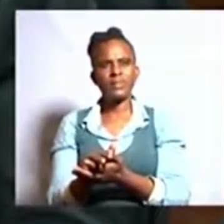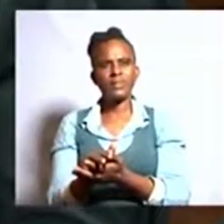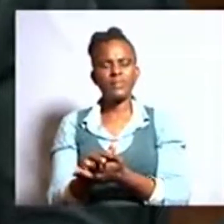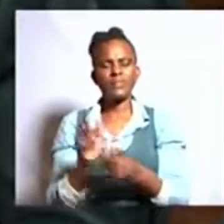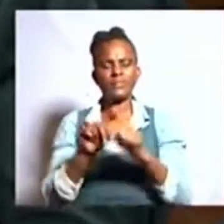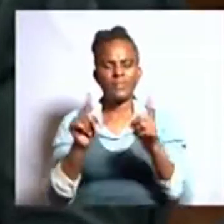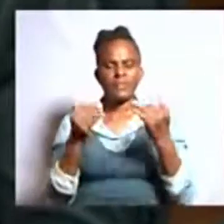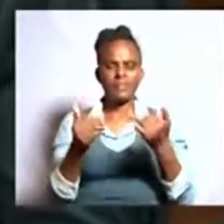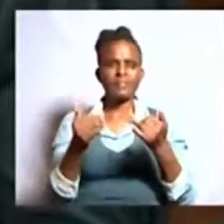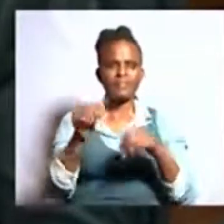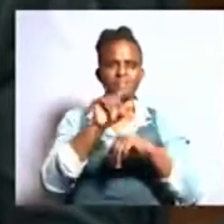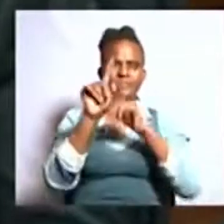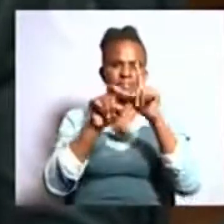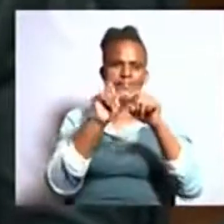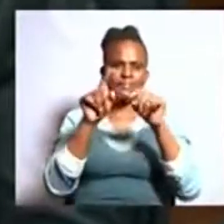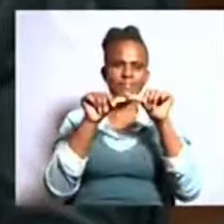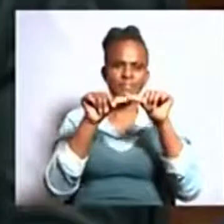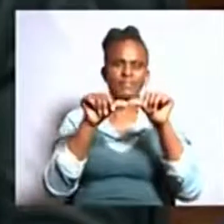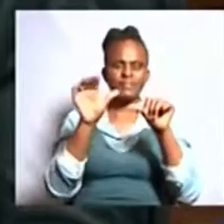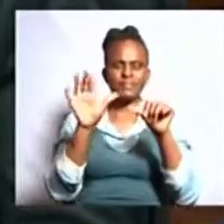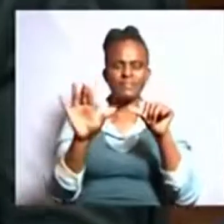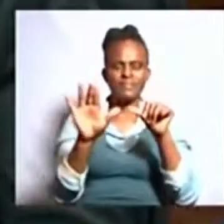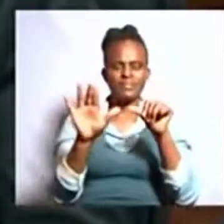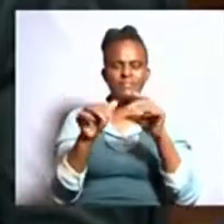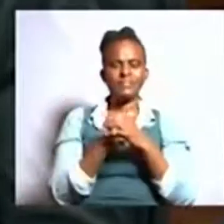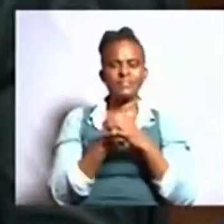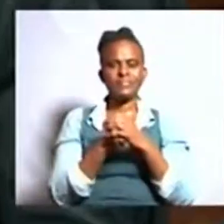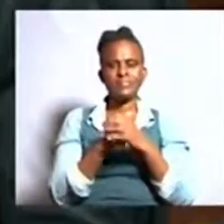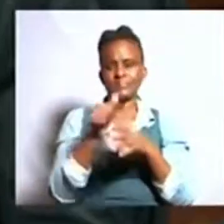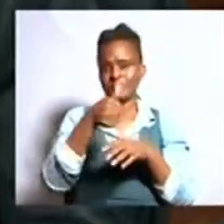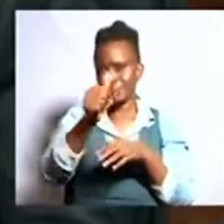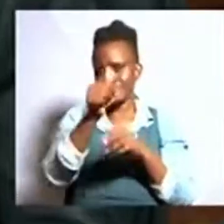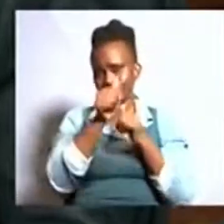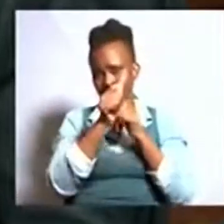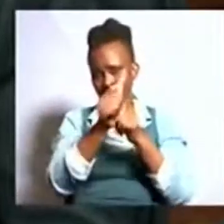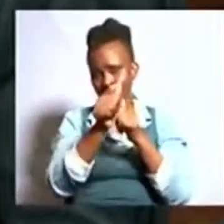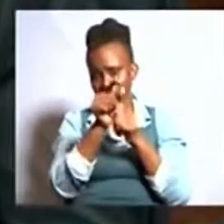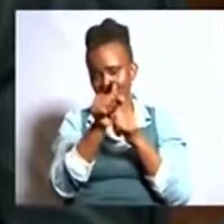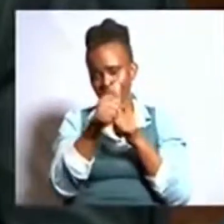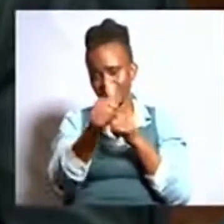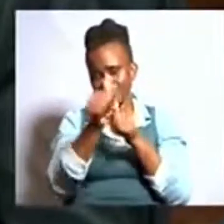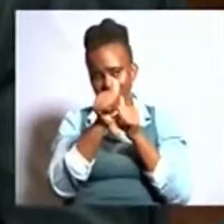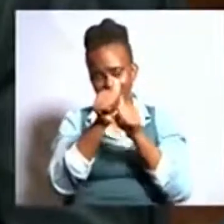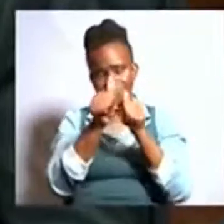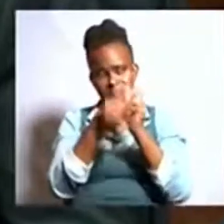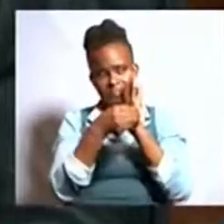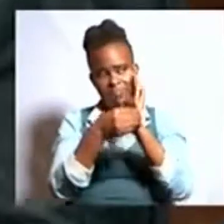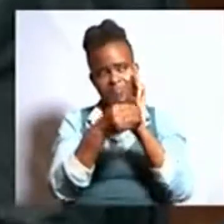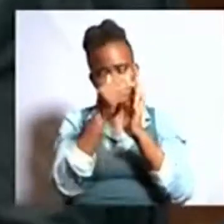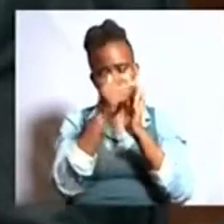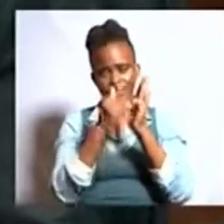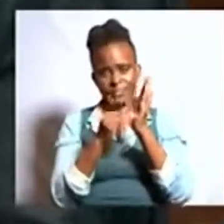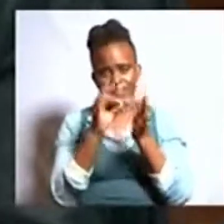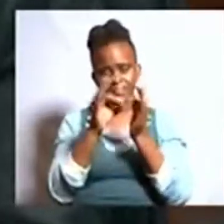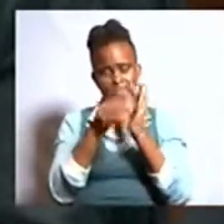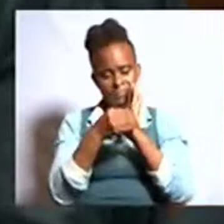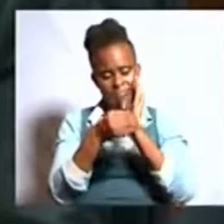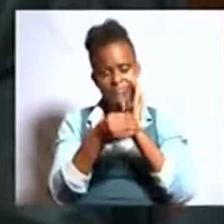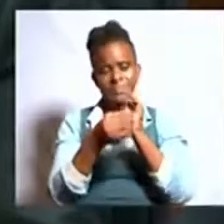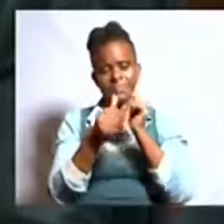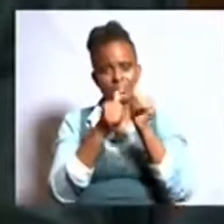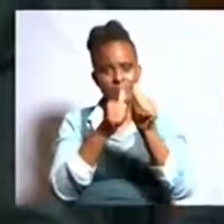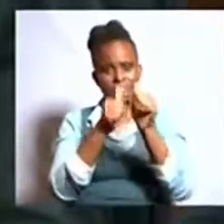But the question still stands. Were you following the guidelines? If you are not following the